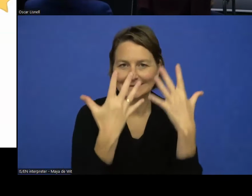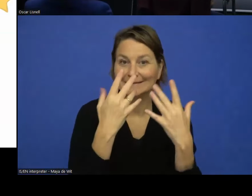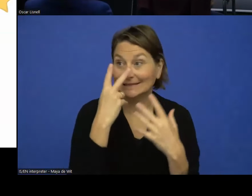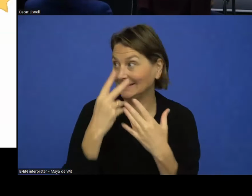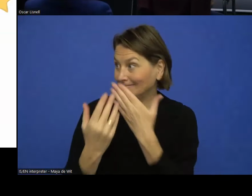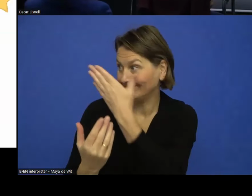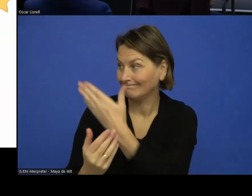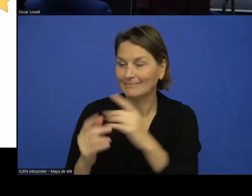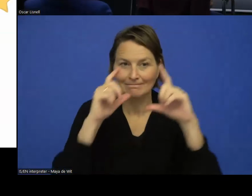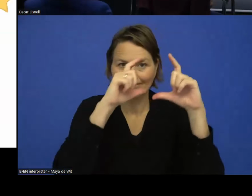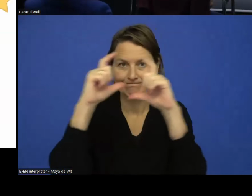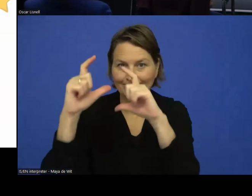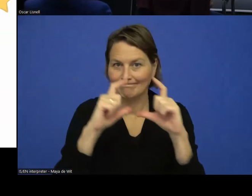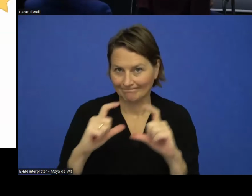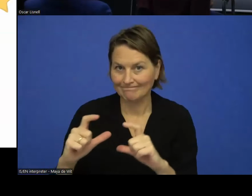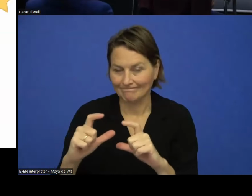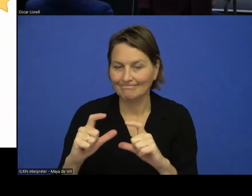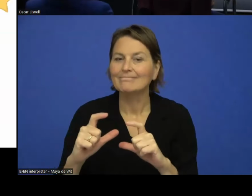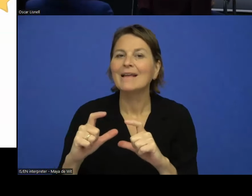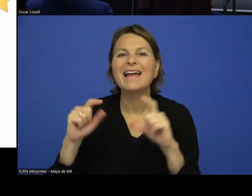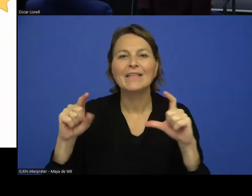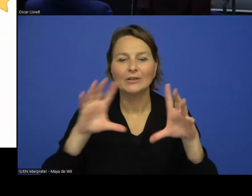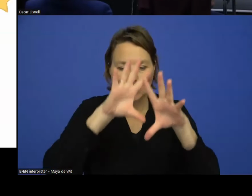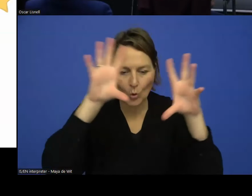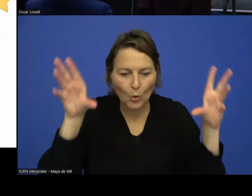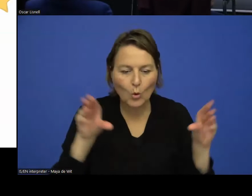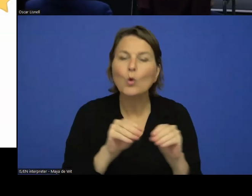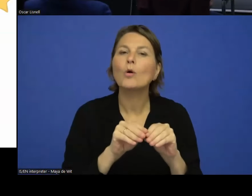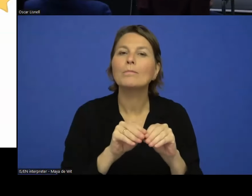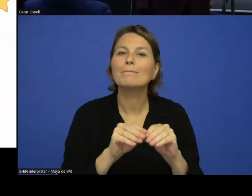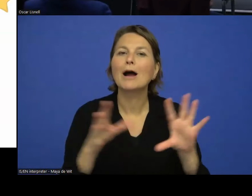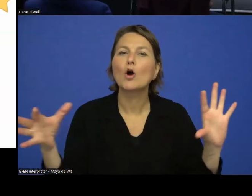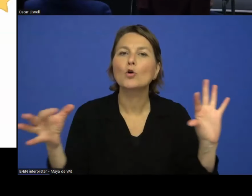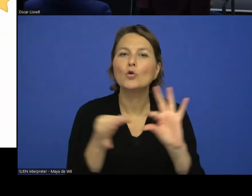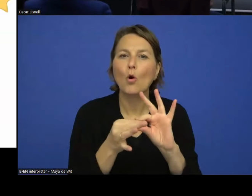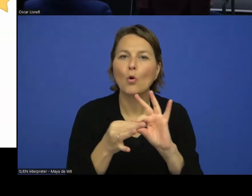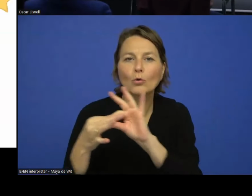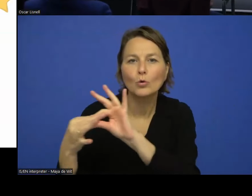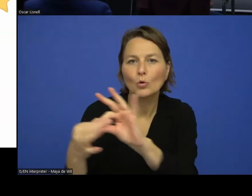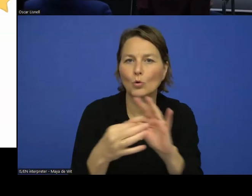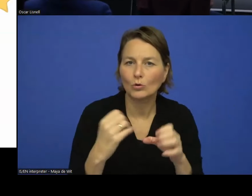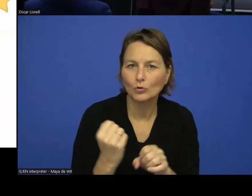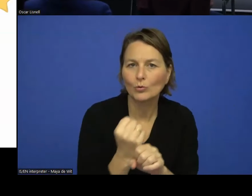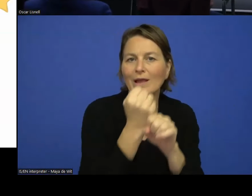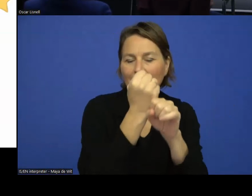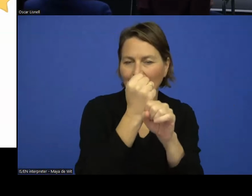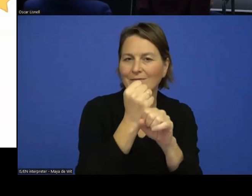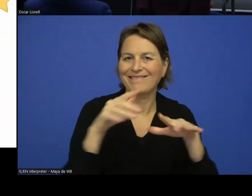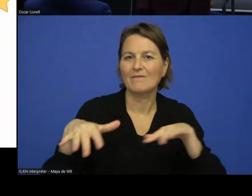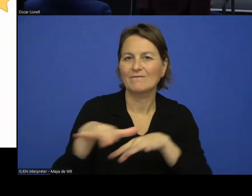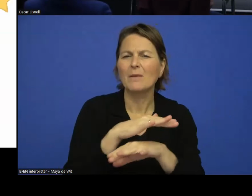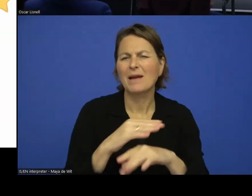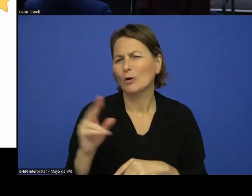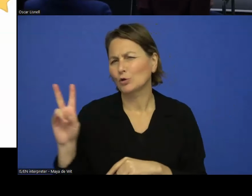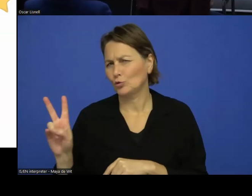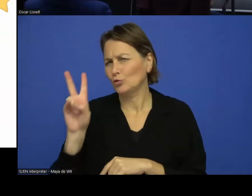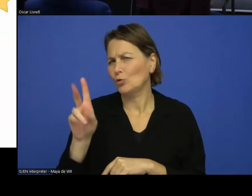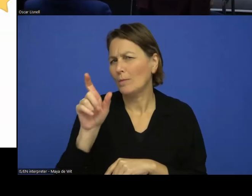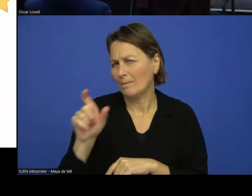then feeding that into a more co-creative environment. And I believe Nigel and Sophia may be able to share more information about how this is being